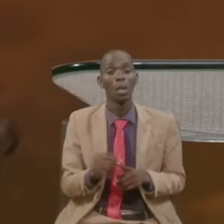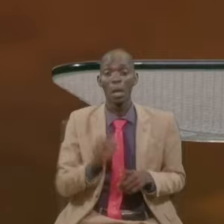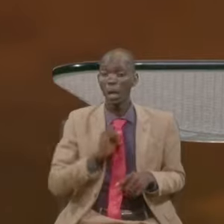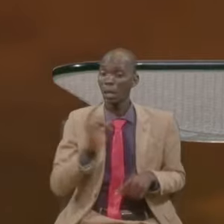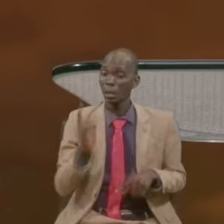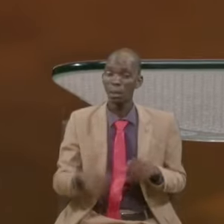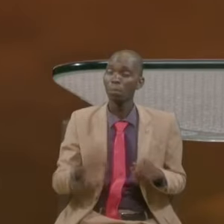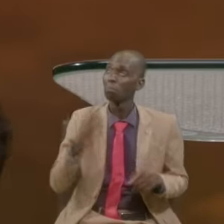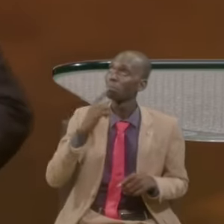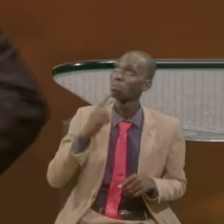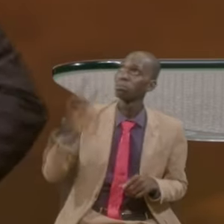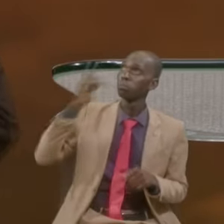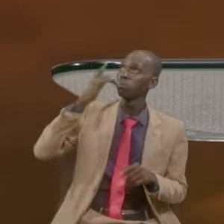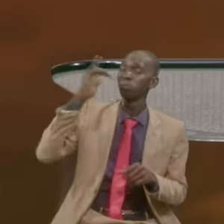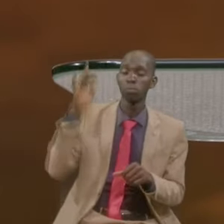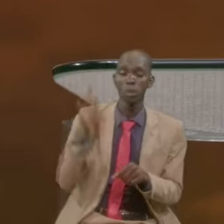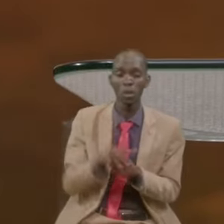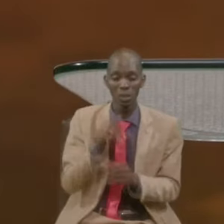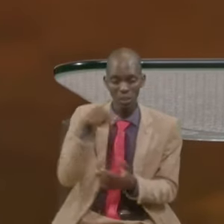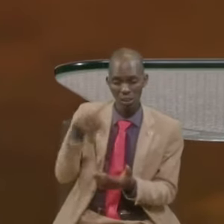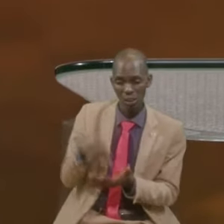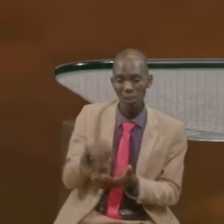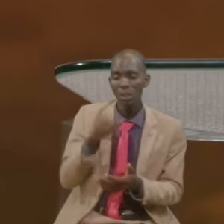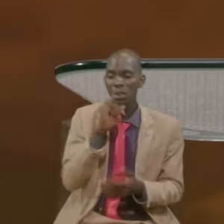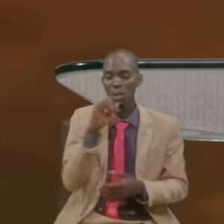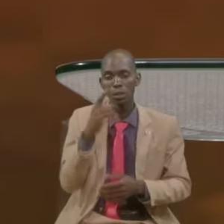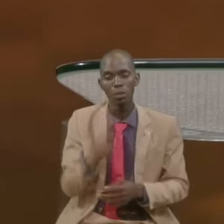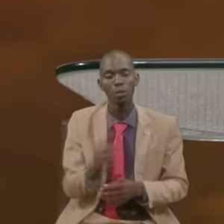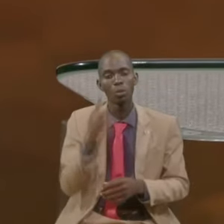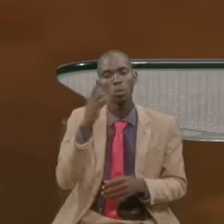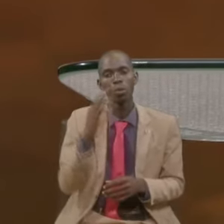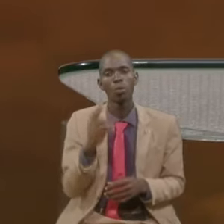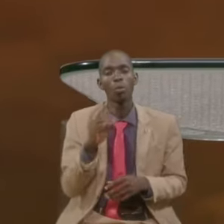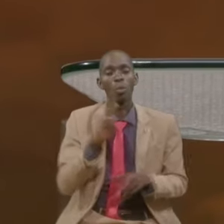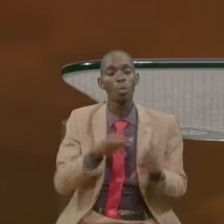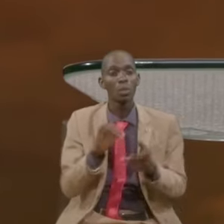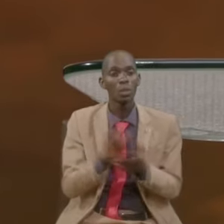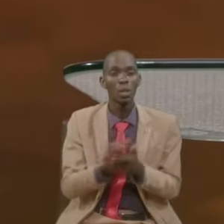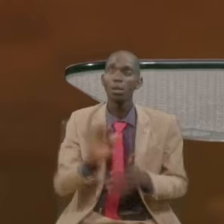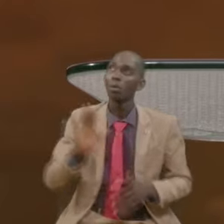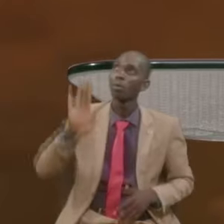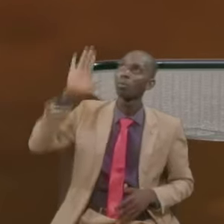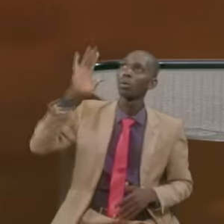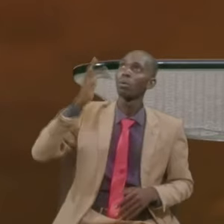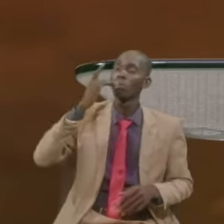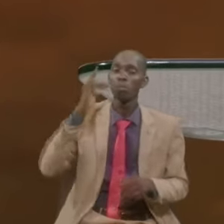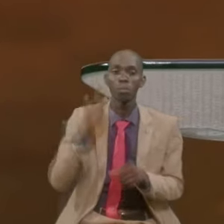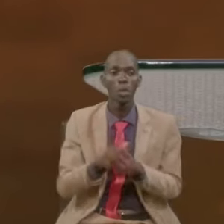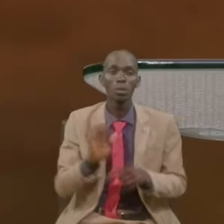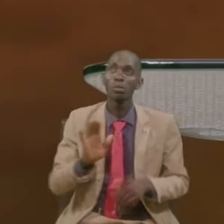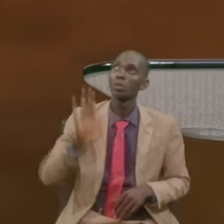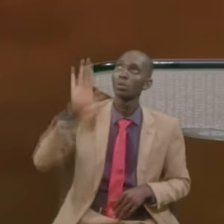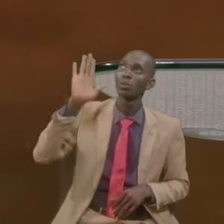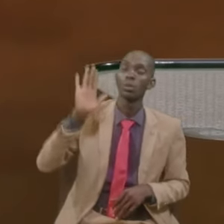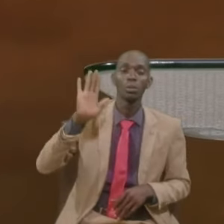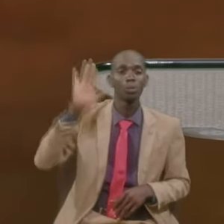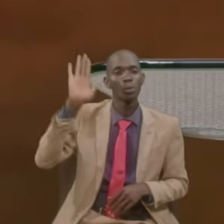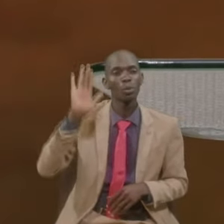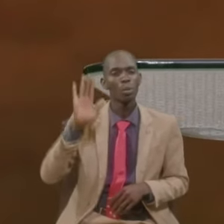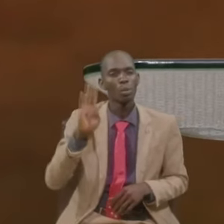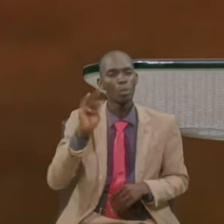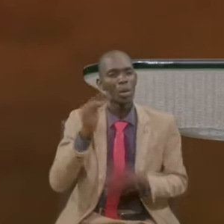happened. Actually, the people who swear by heaven, I swear,